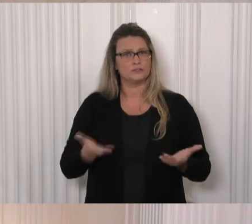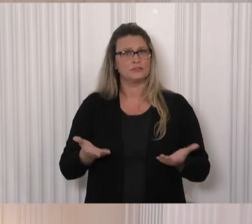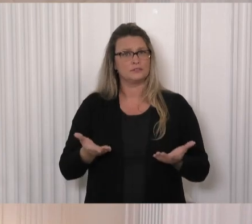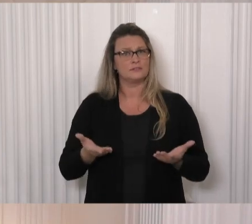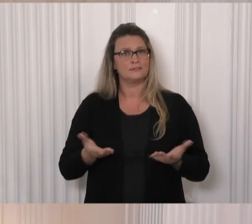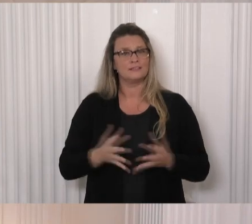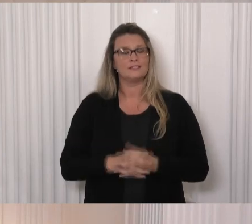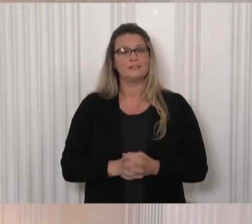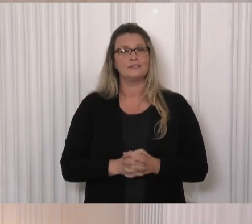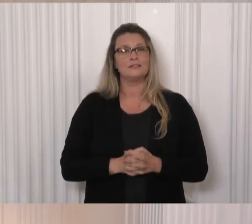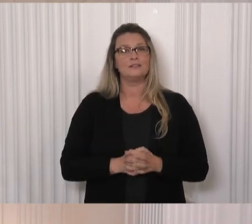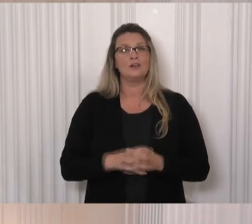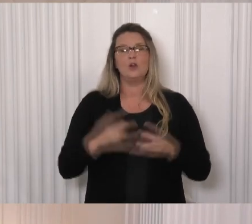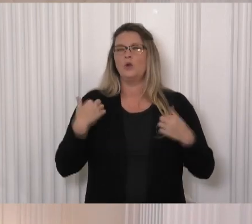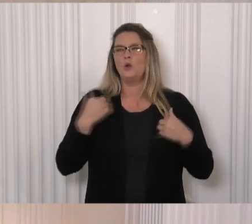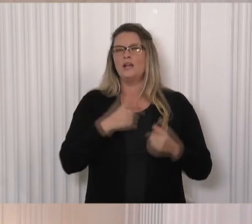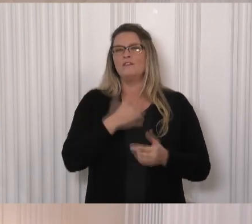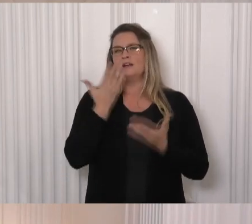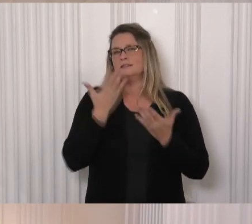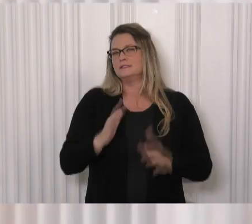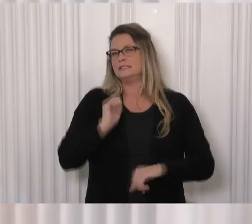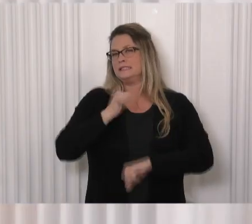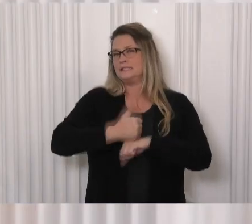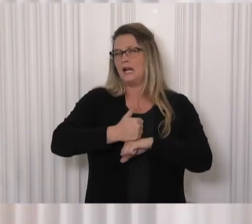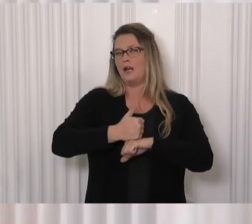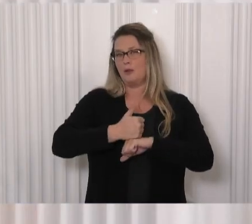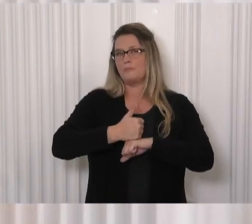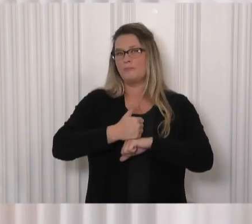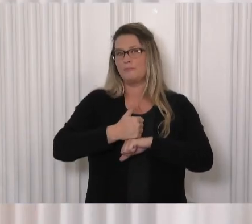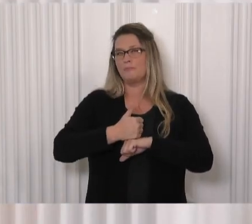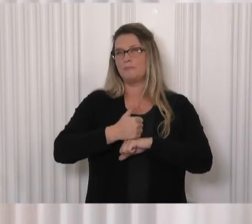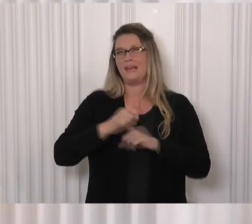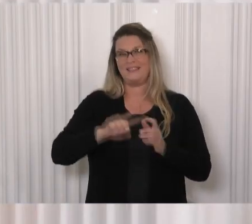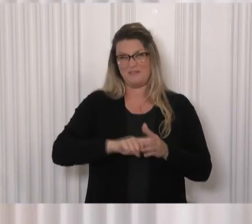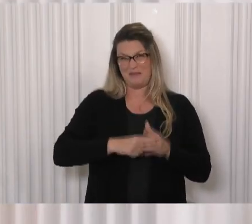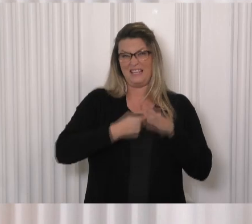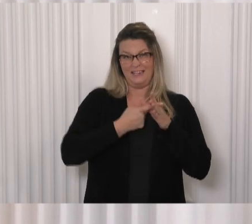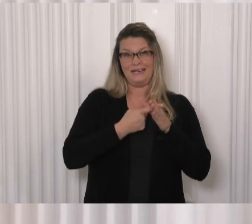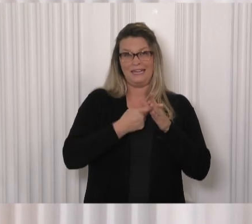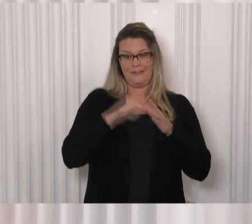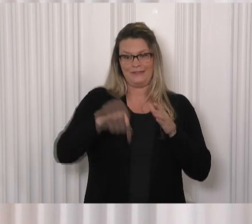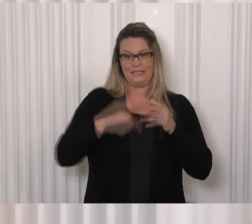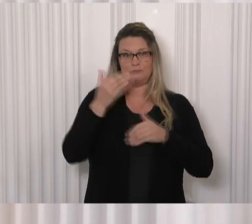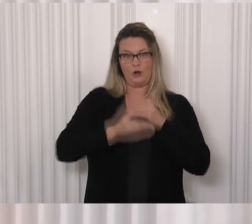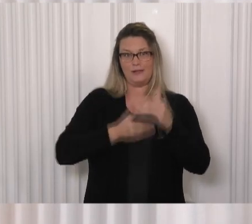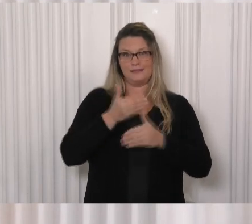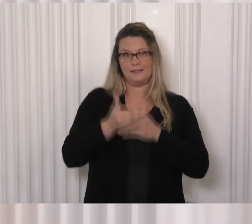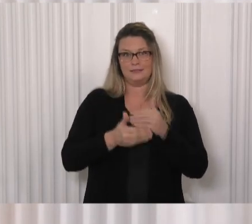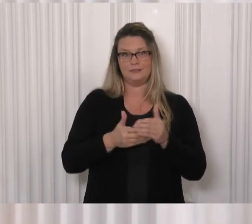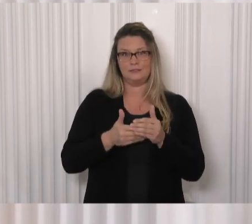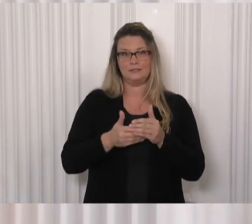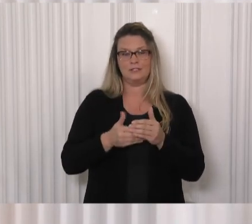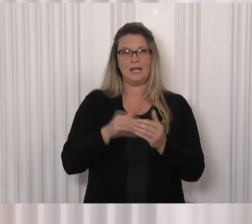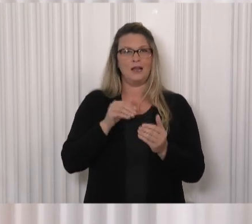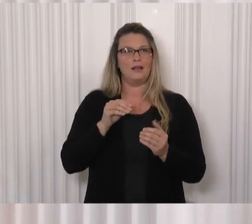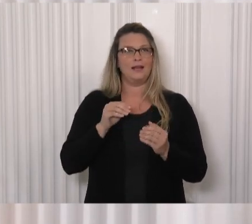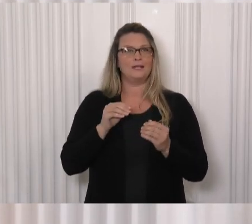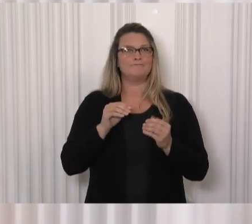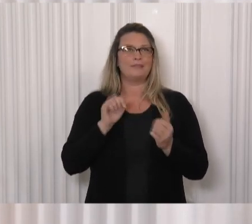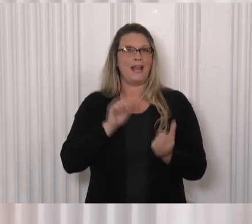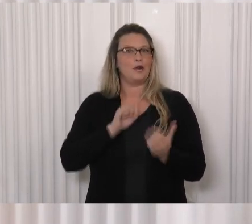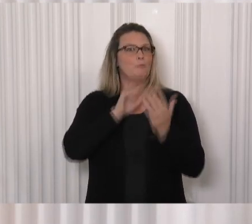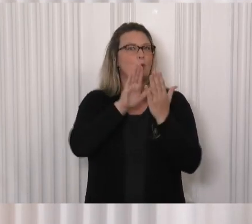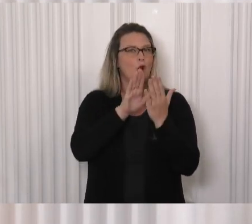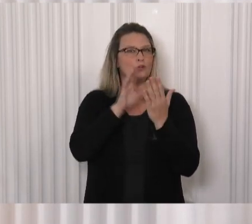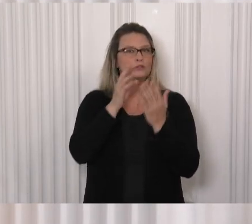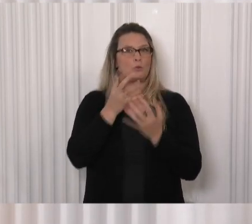had set up at the very beginning of this process an approach where we were going to look